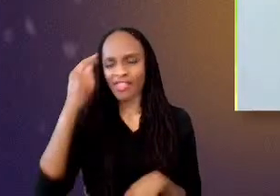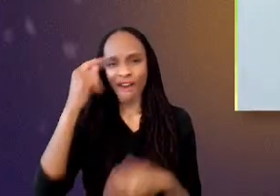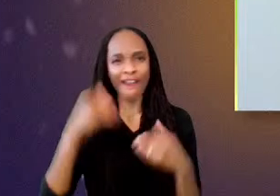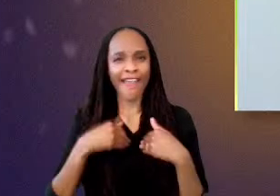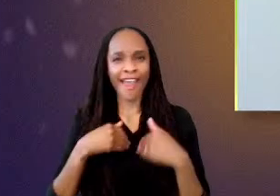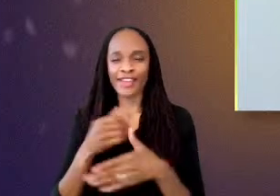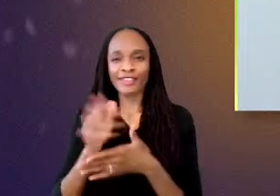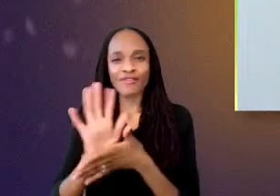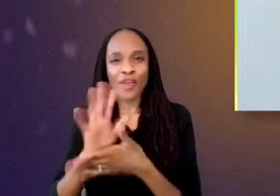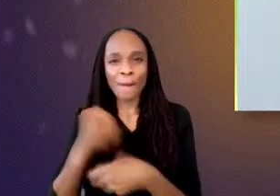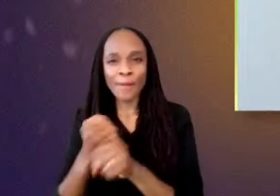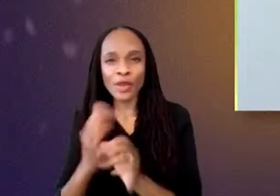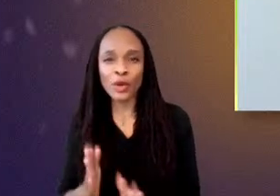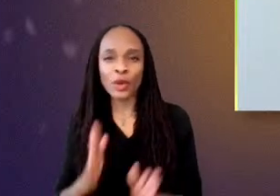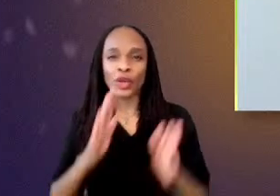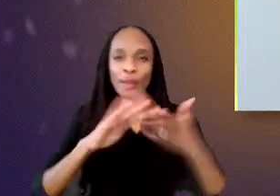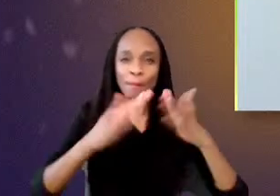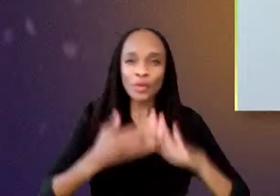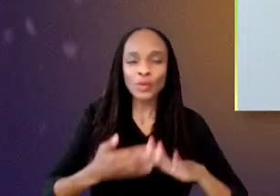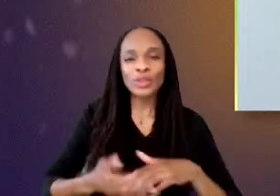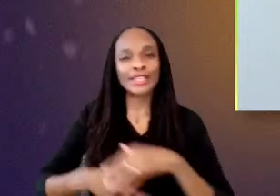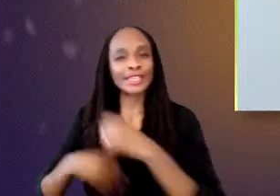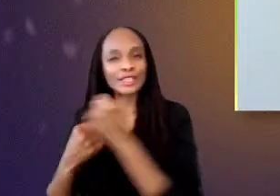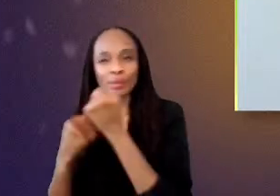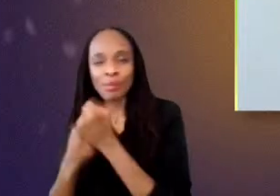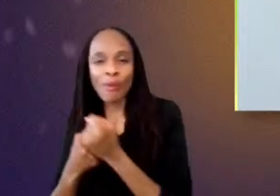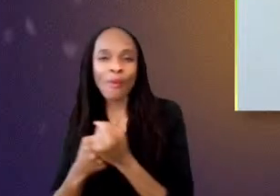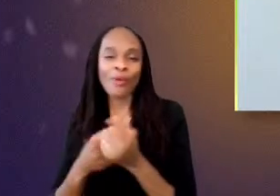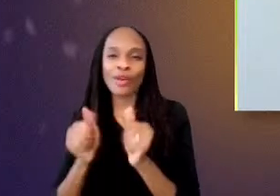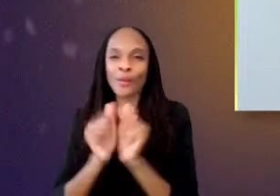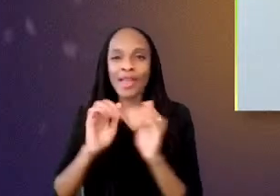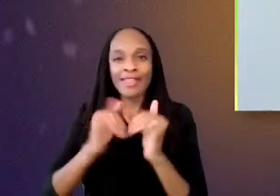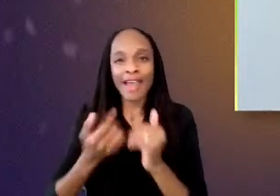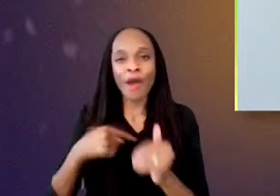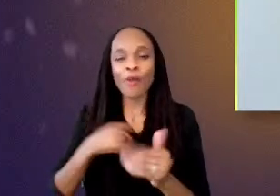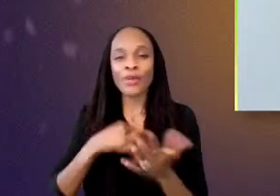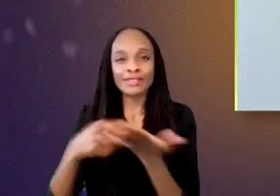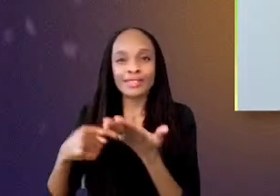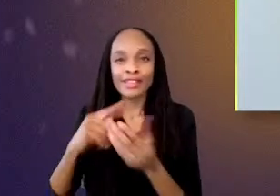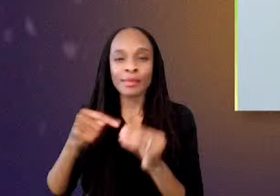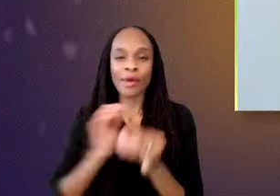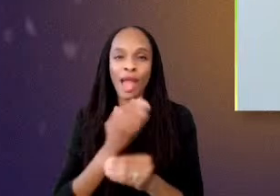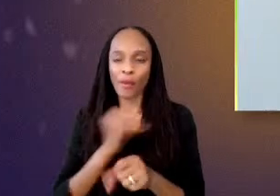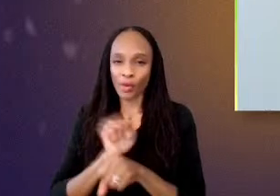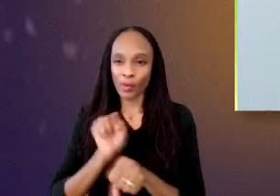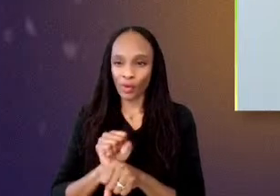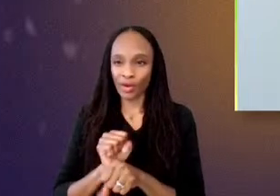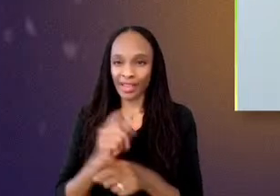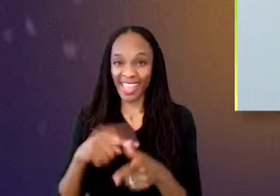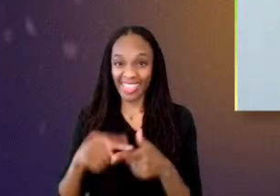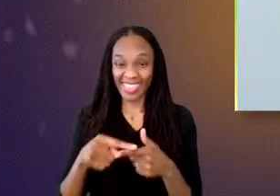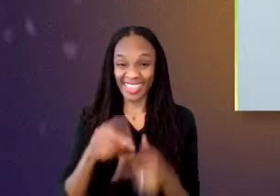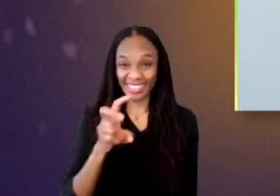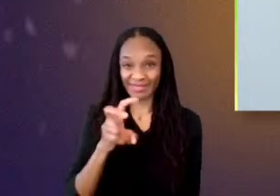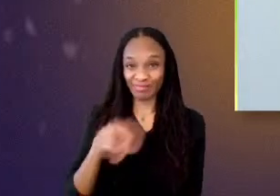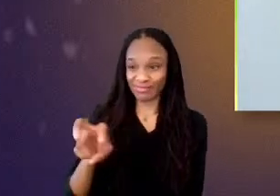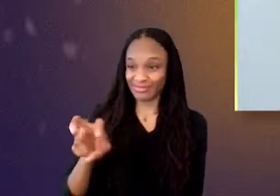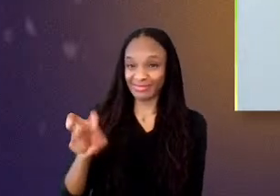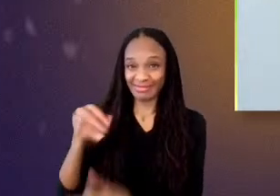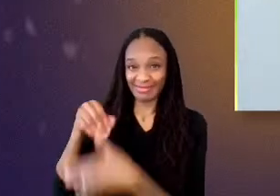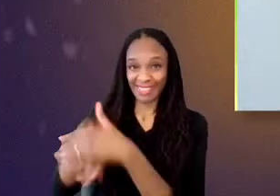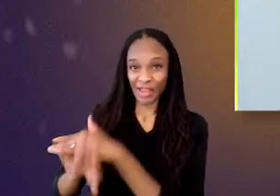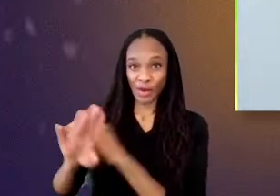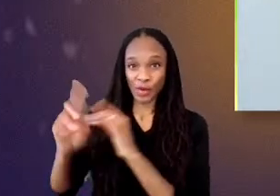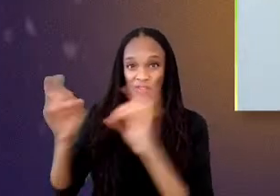such support, such intention with the way that we talked about our work and who made what work. And then moving into the